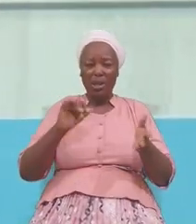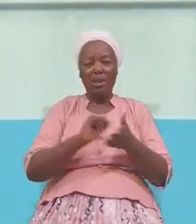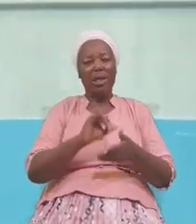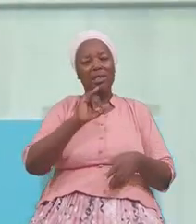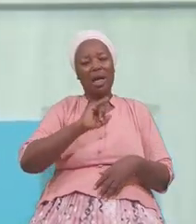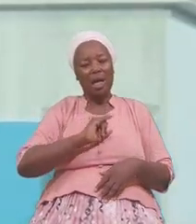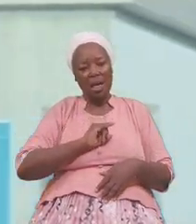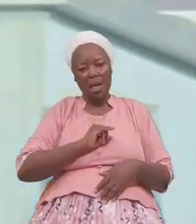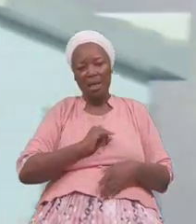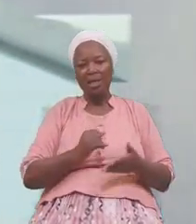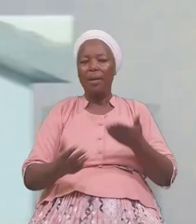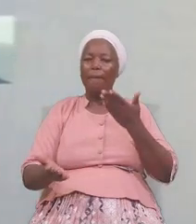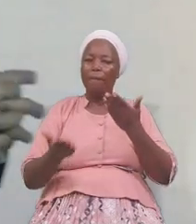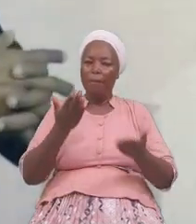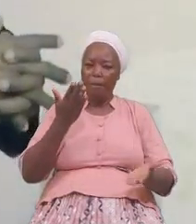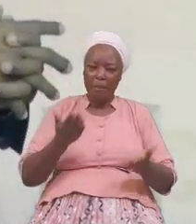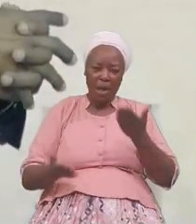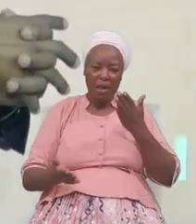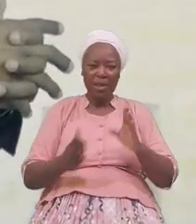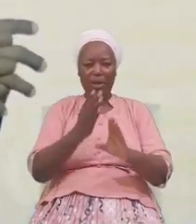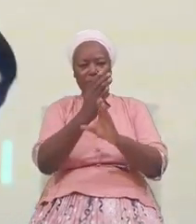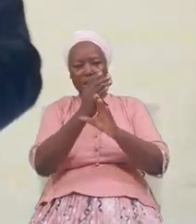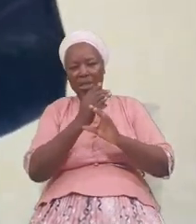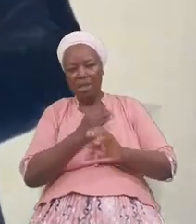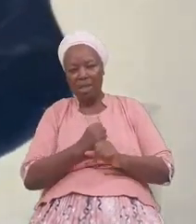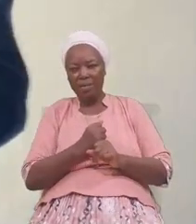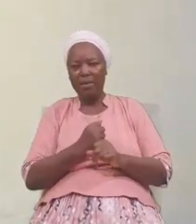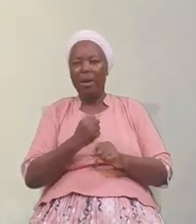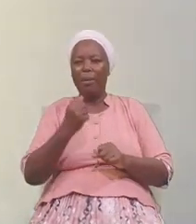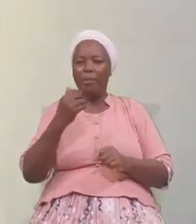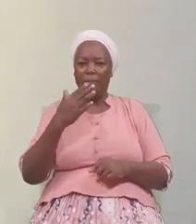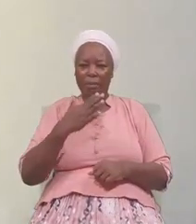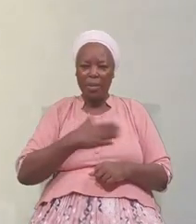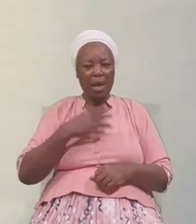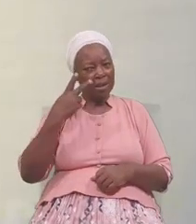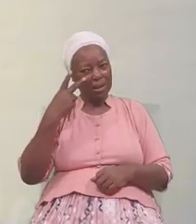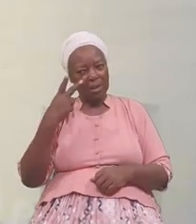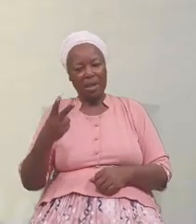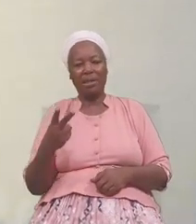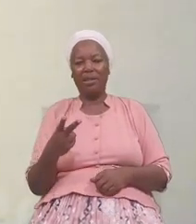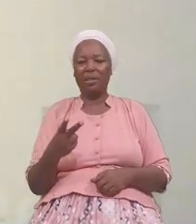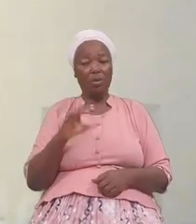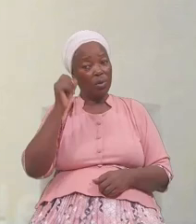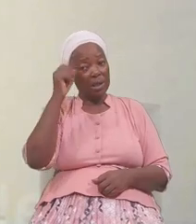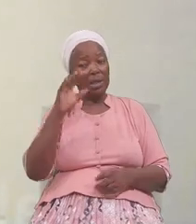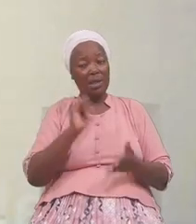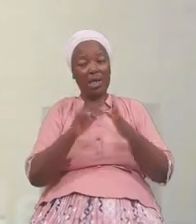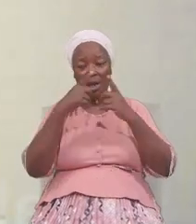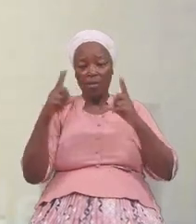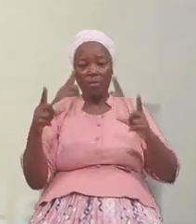I might receive my sight. Understand the